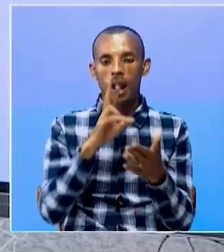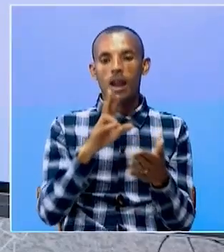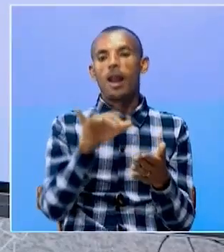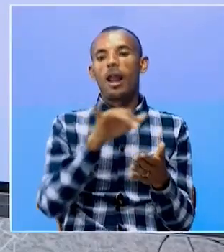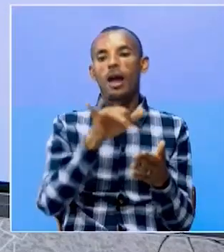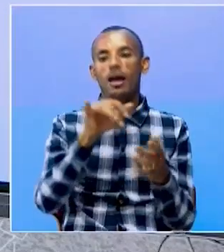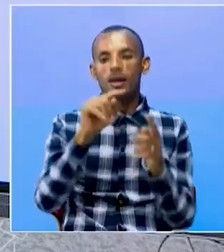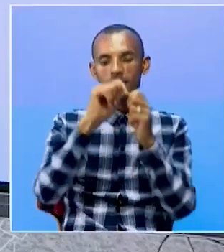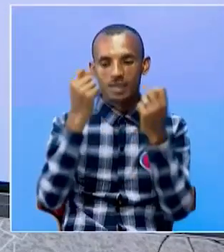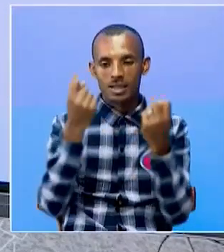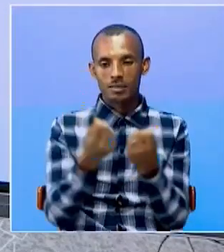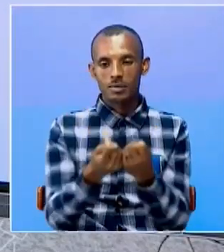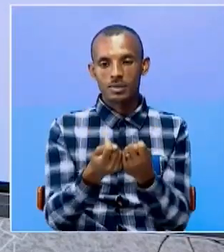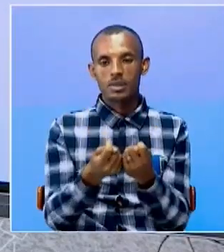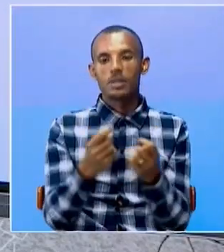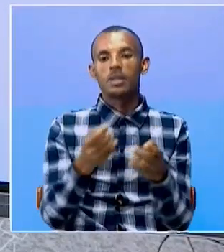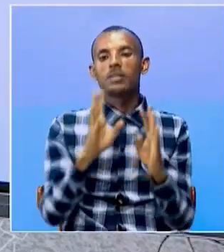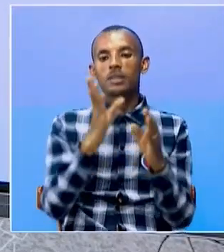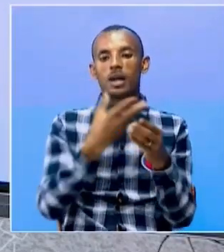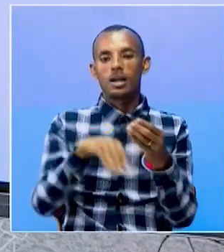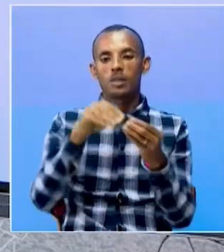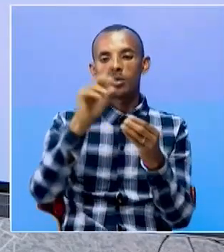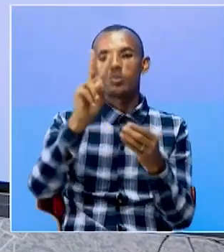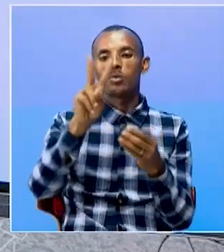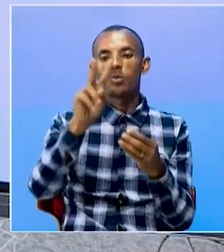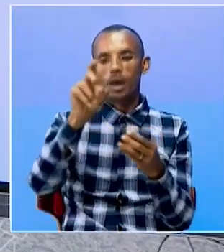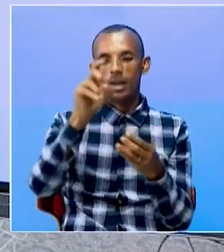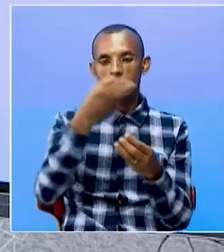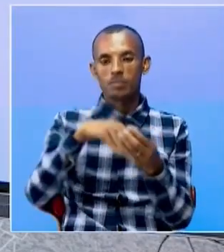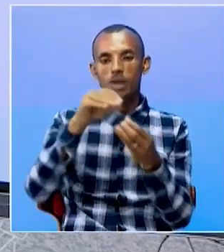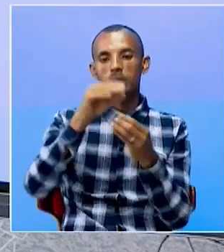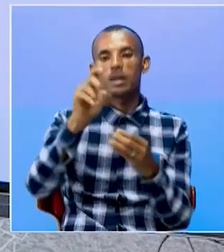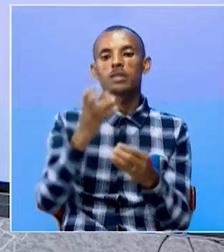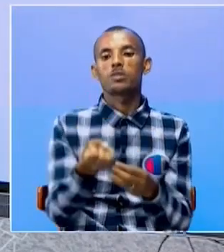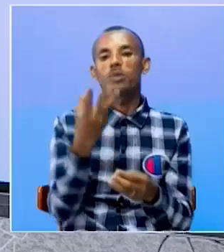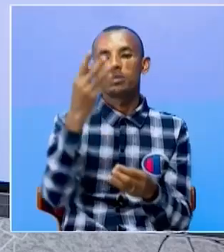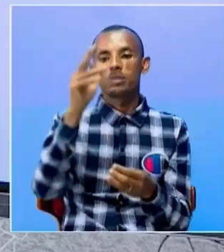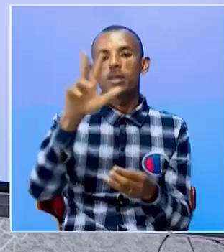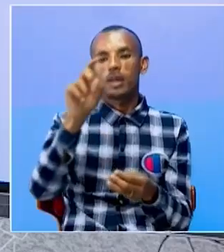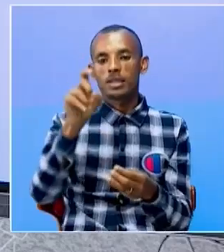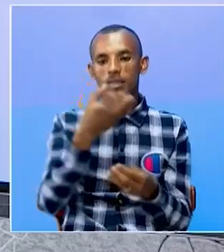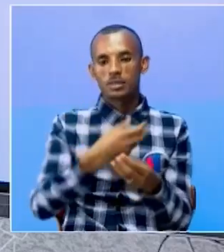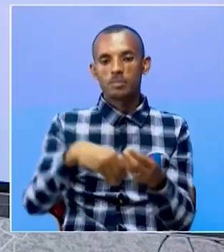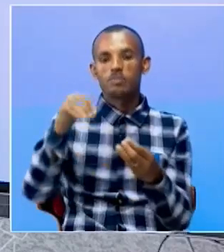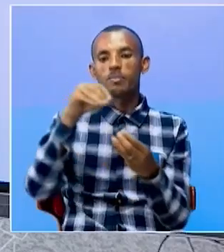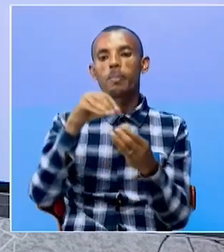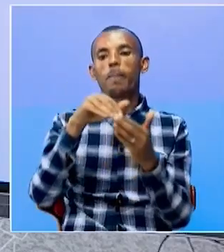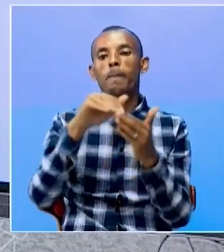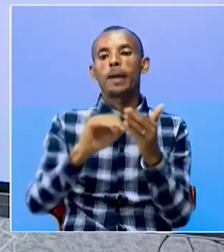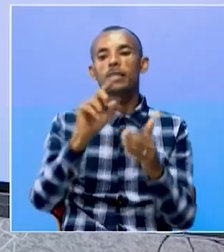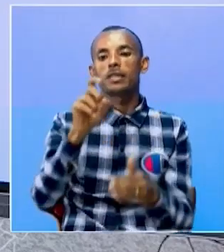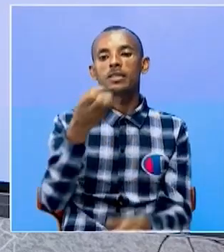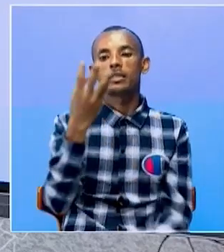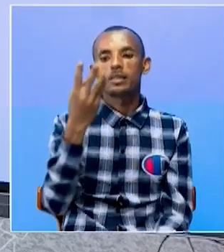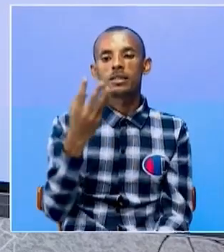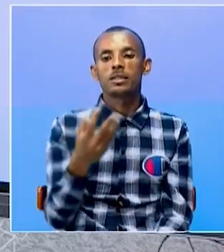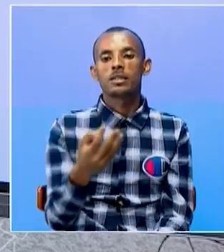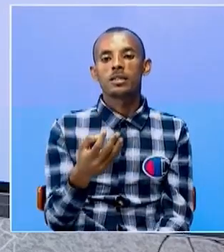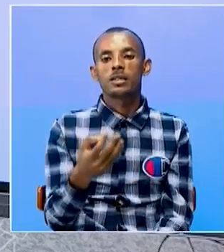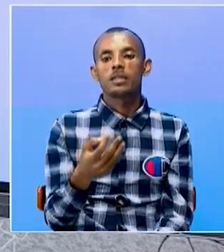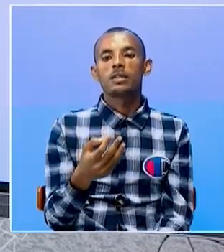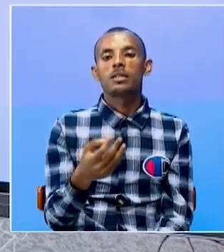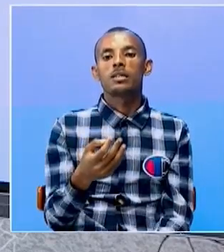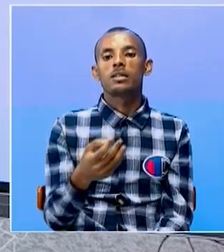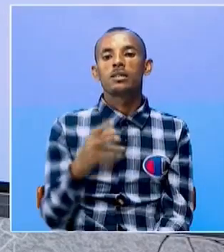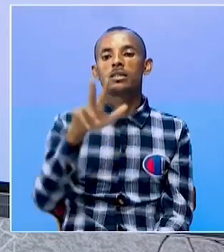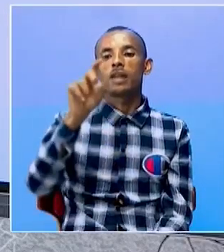add their coefficients. 2x plus x it is 3x. 3x minus x it is 3x minus 1 means